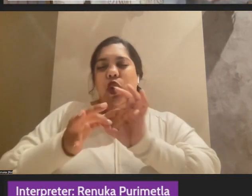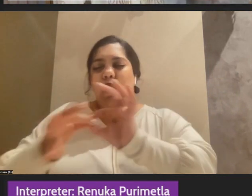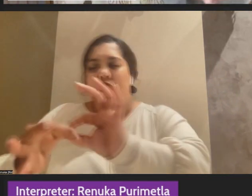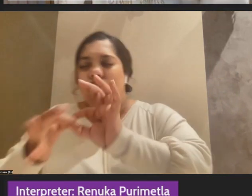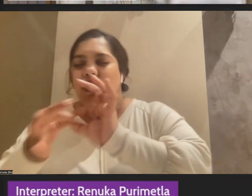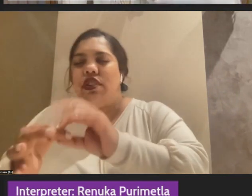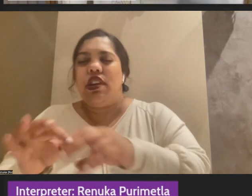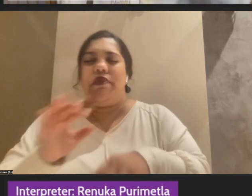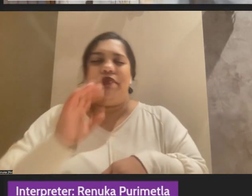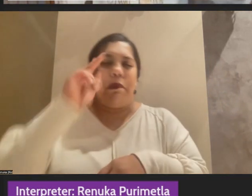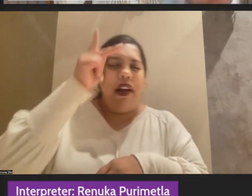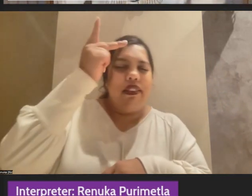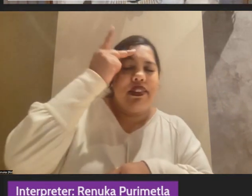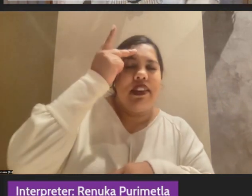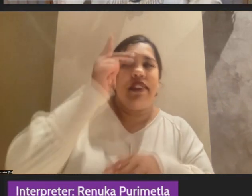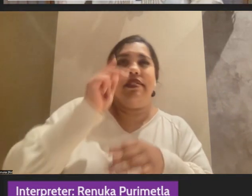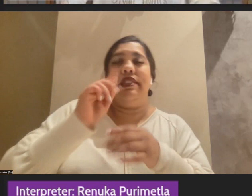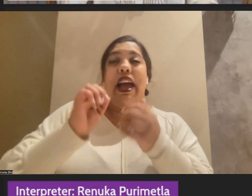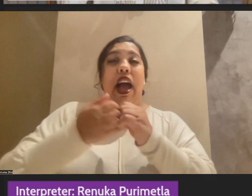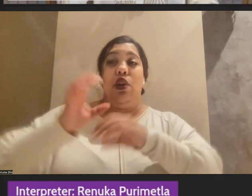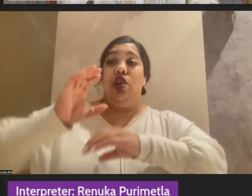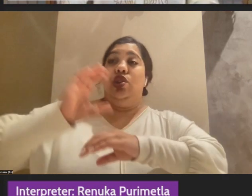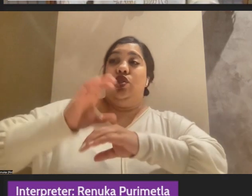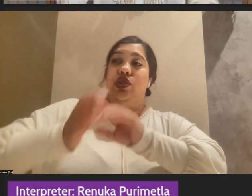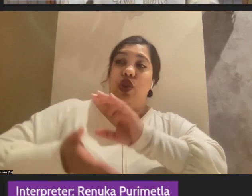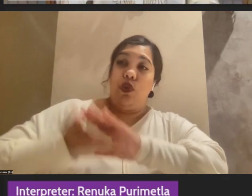churches operate, regarding any number of things?